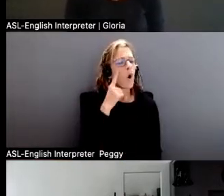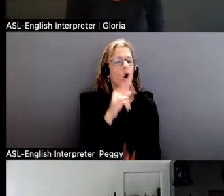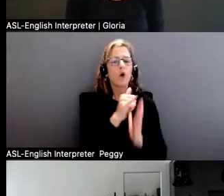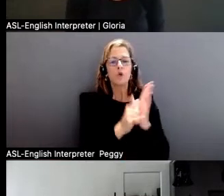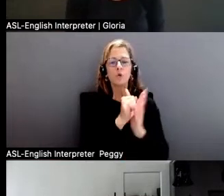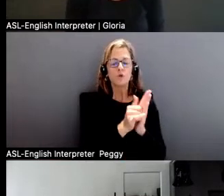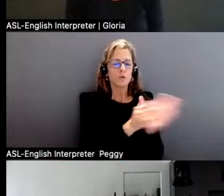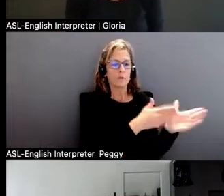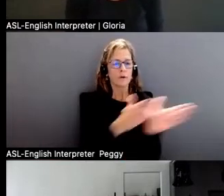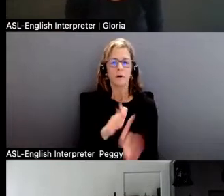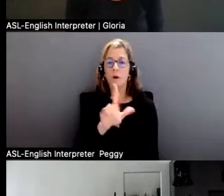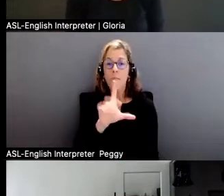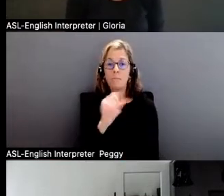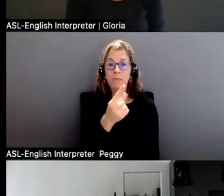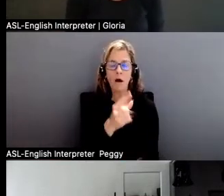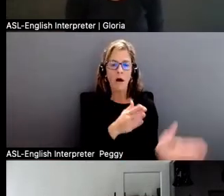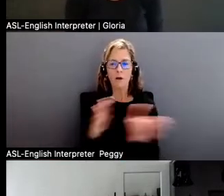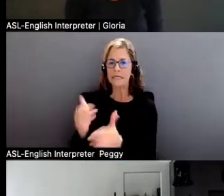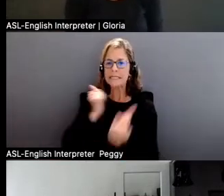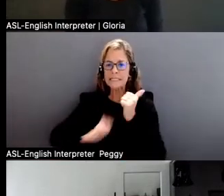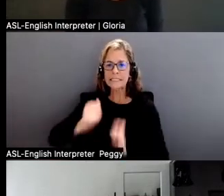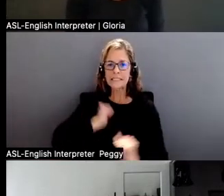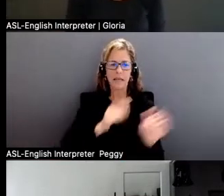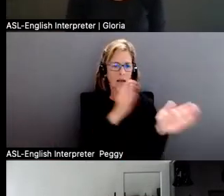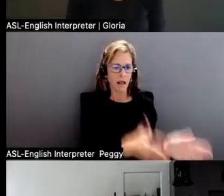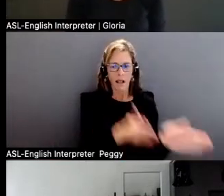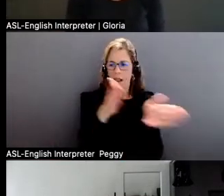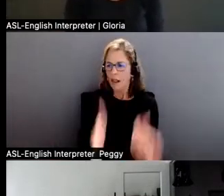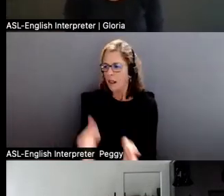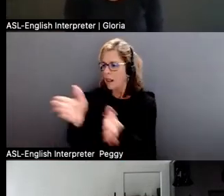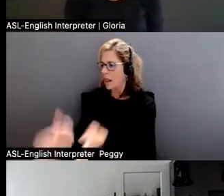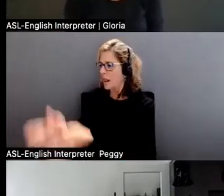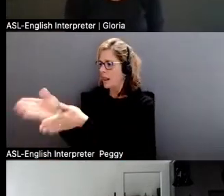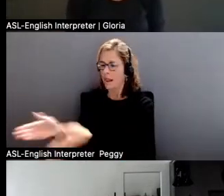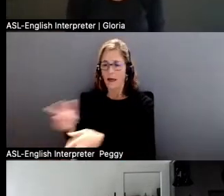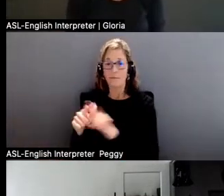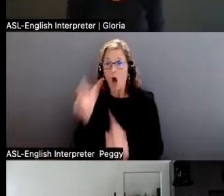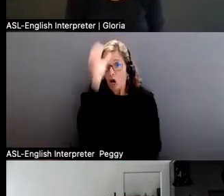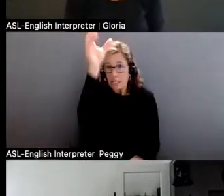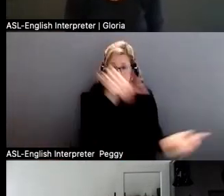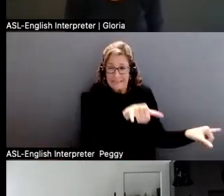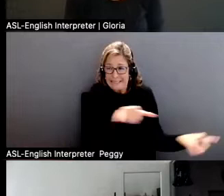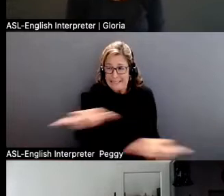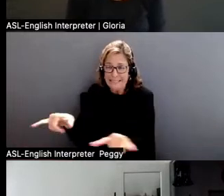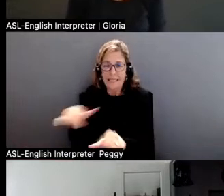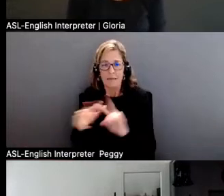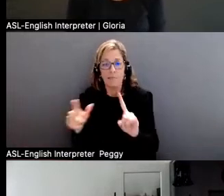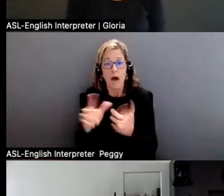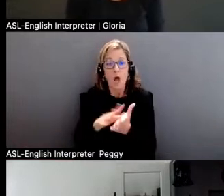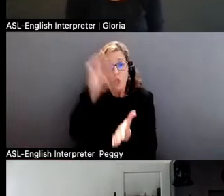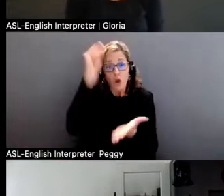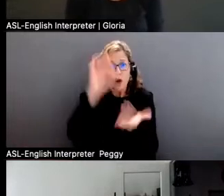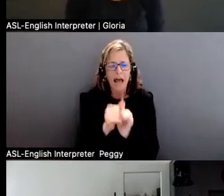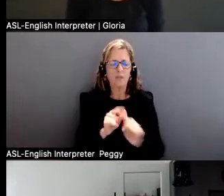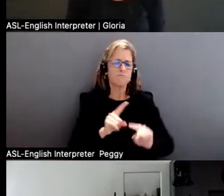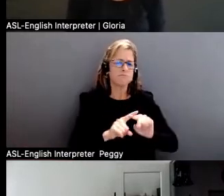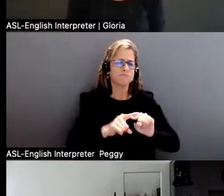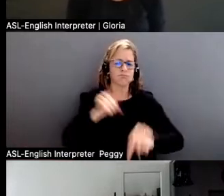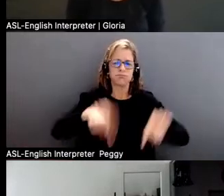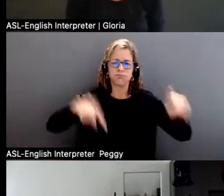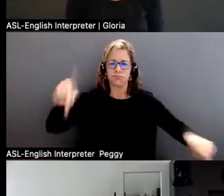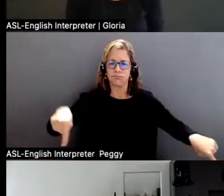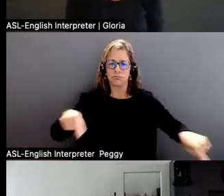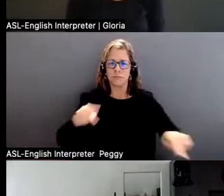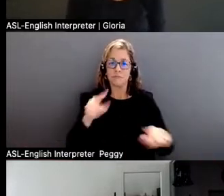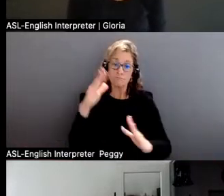skit, or demonstrated in a scene someone finds from an action film? As long as the learning is